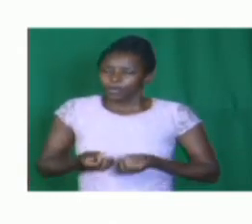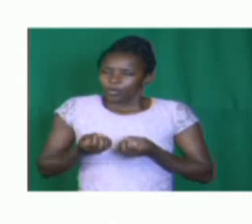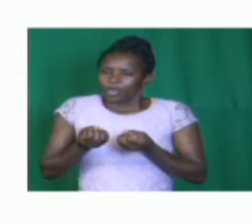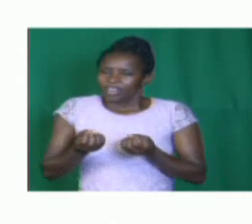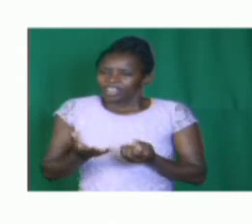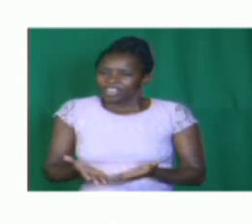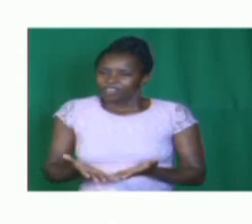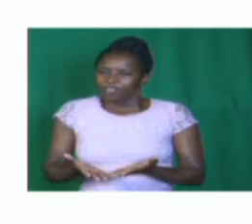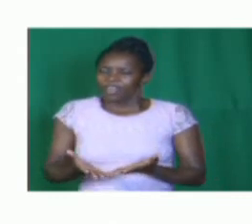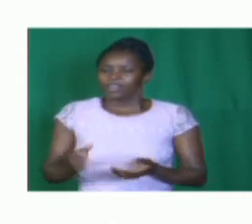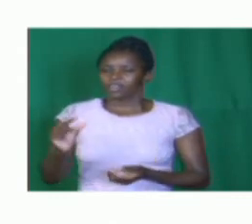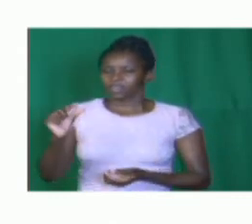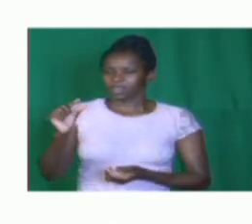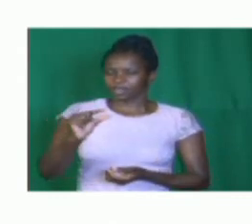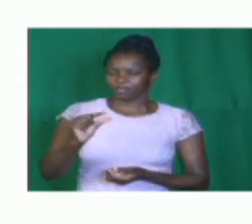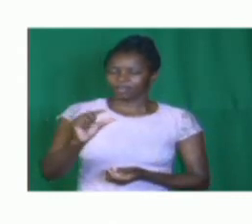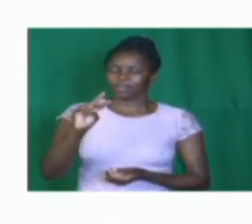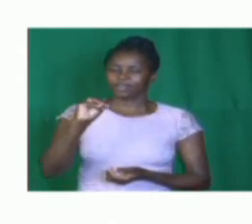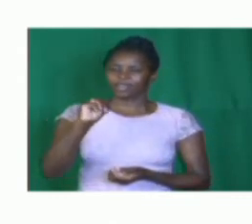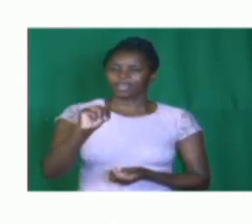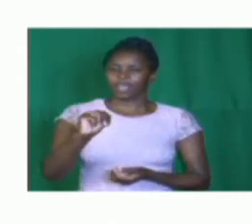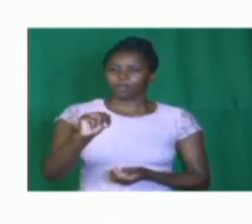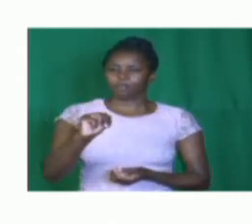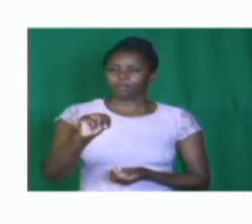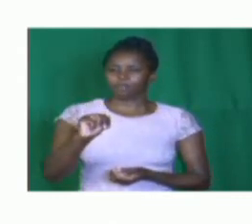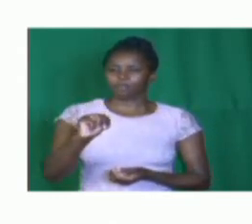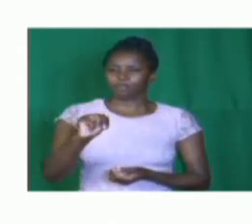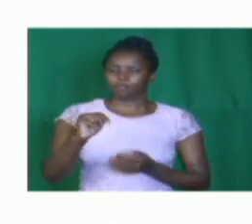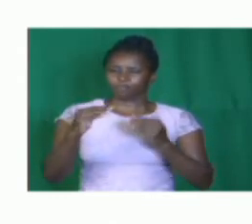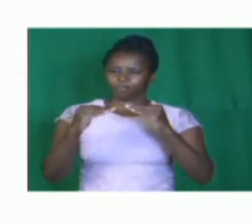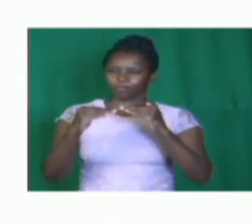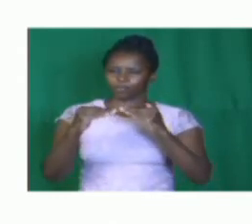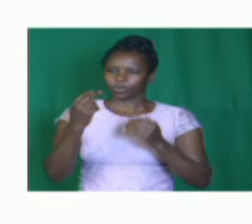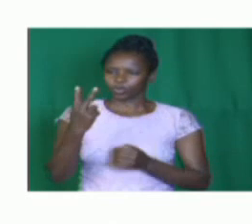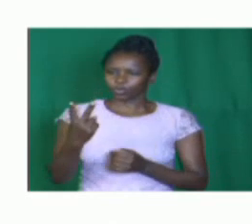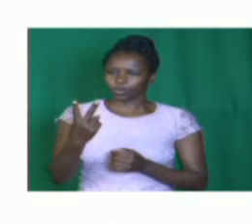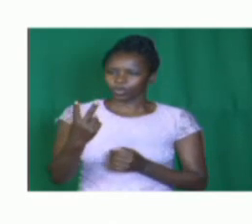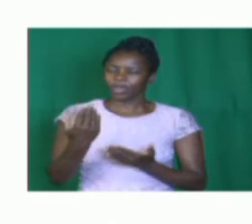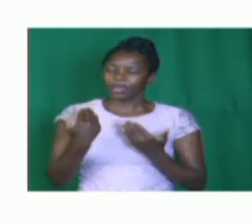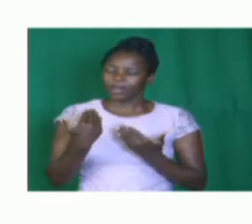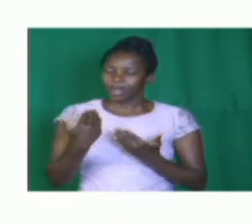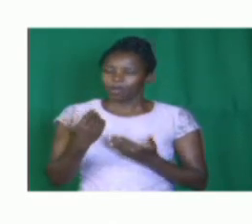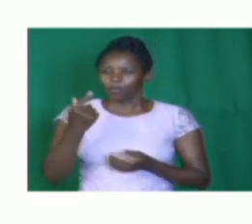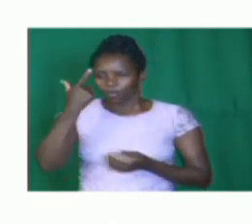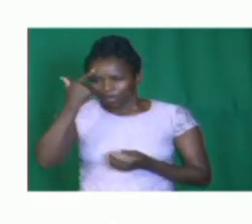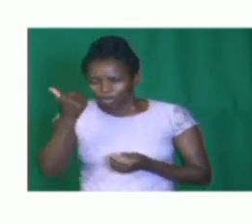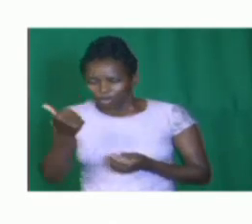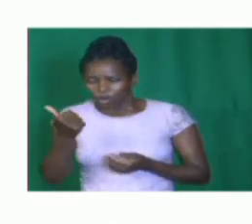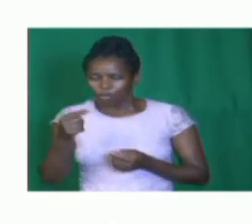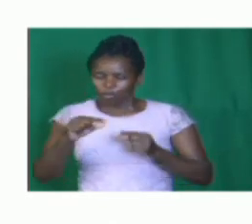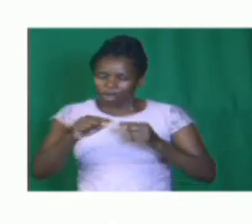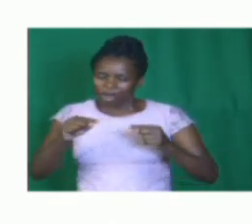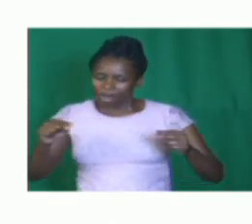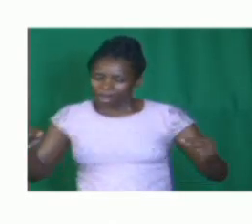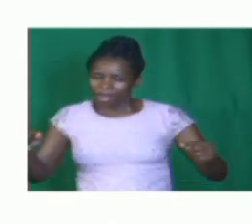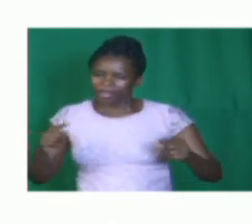the gradient m, and then you are also told where the line passes. In fact, we are